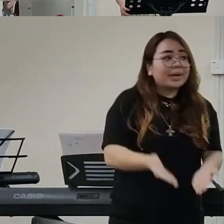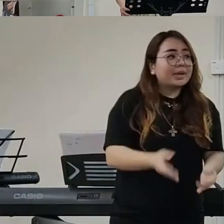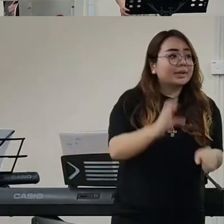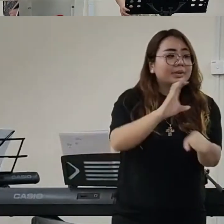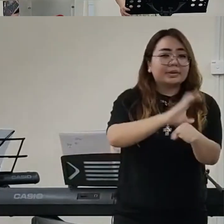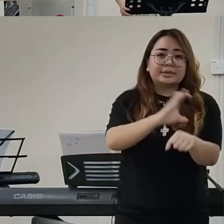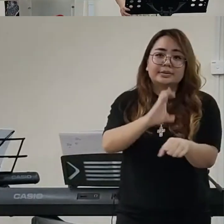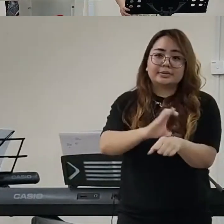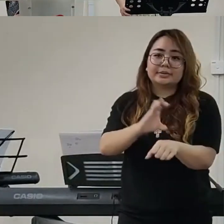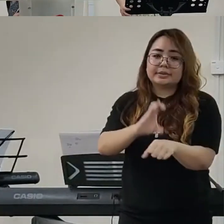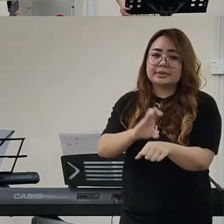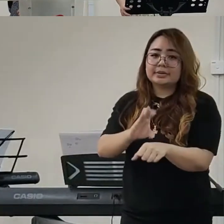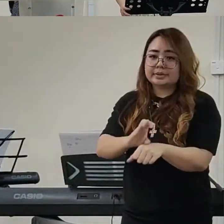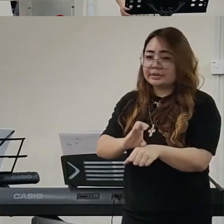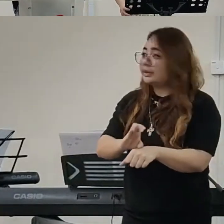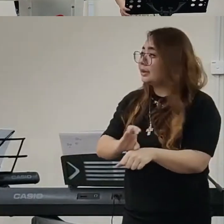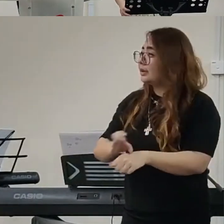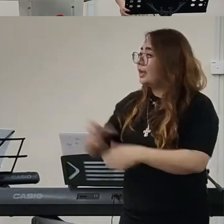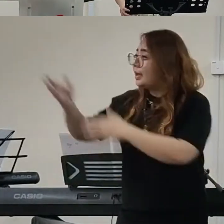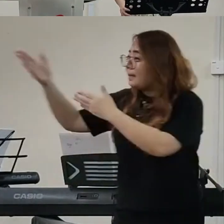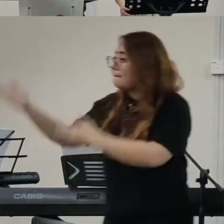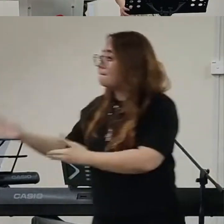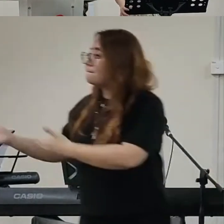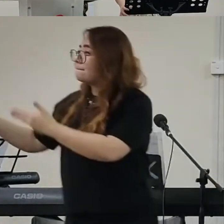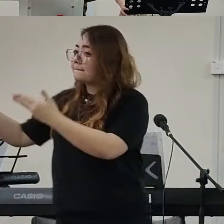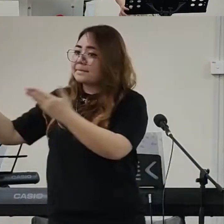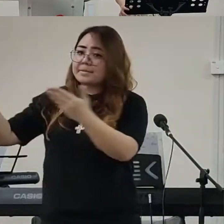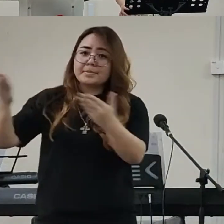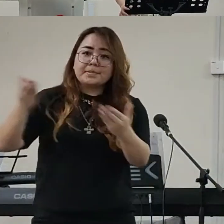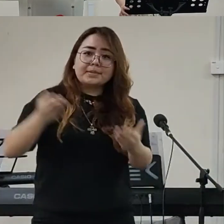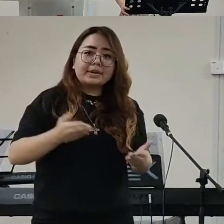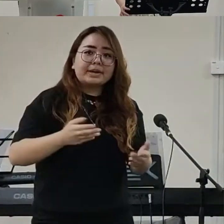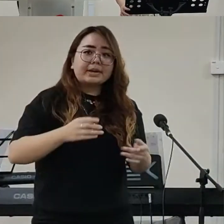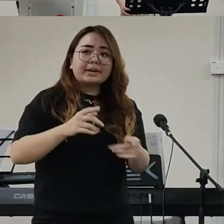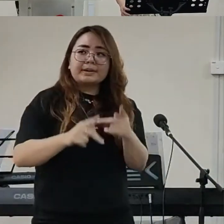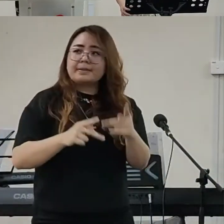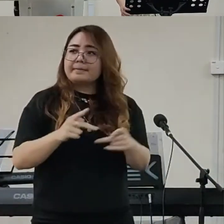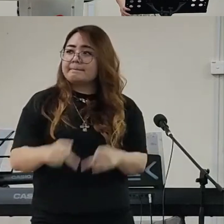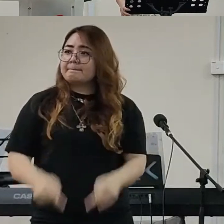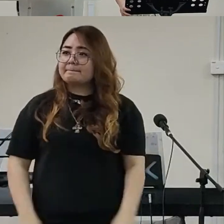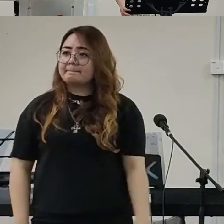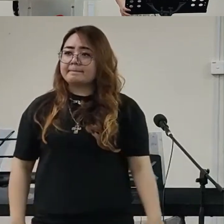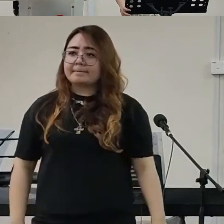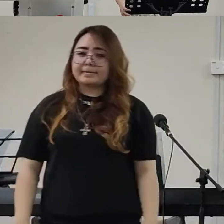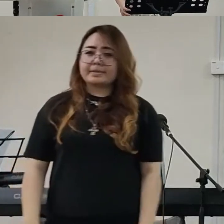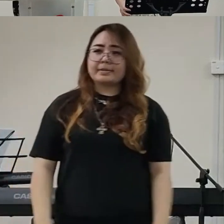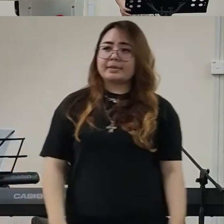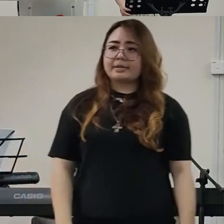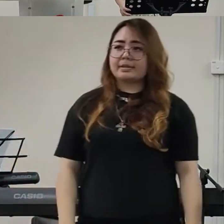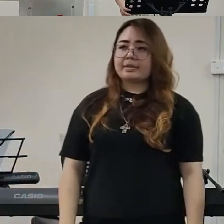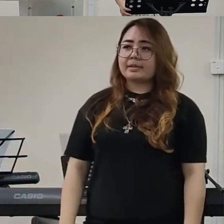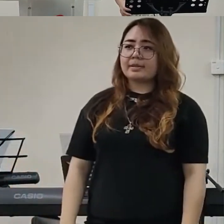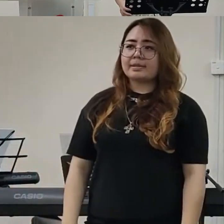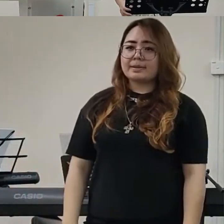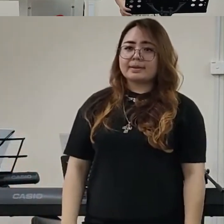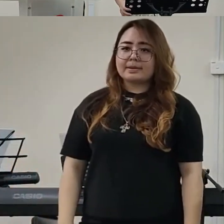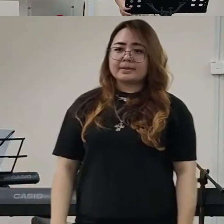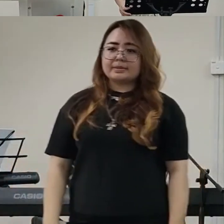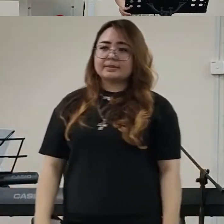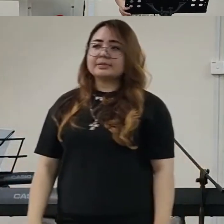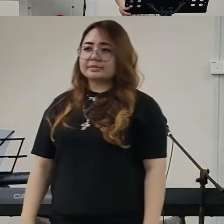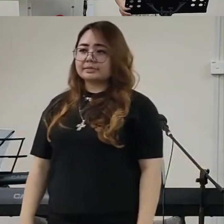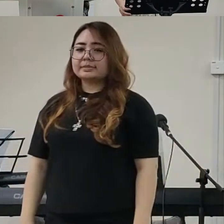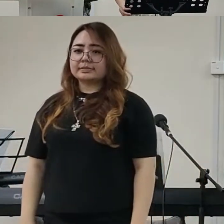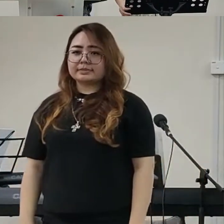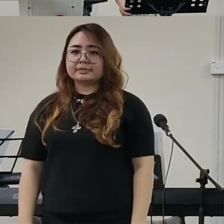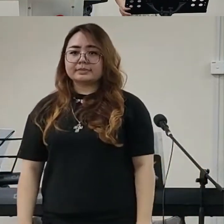group. Don't make excuses. There's so many. Auntie Lucy have walking friends. Walk. Don't make